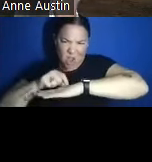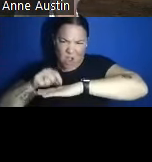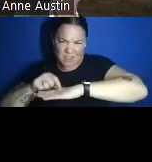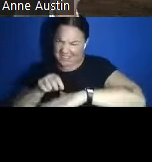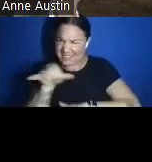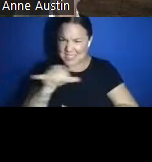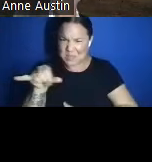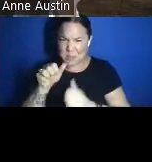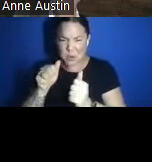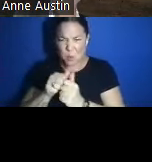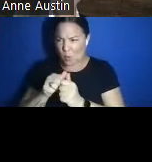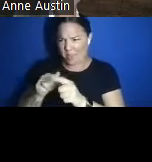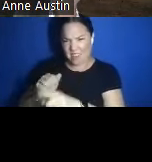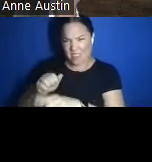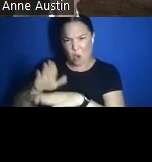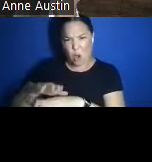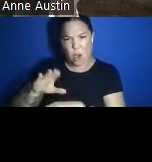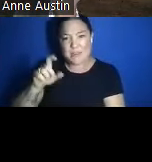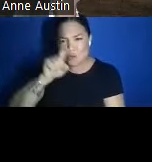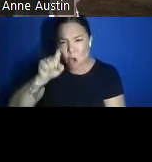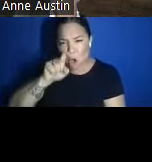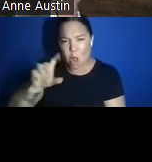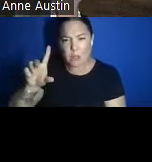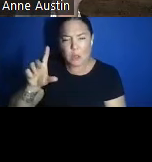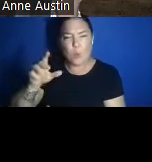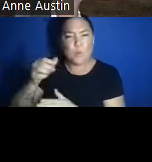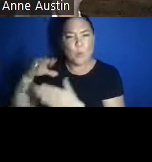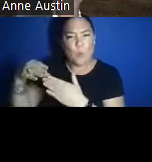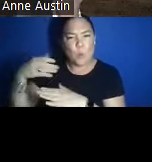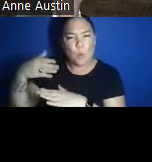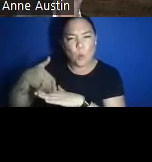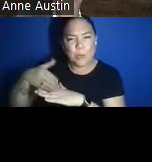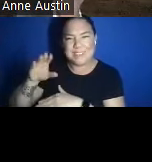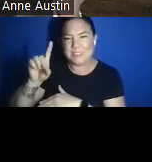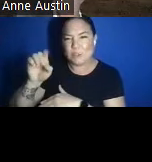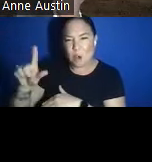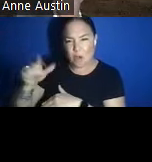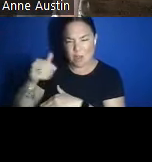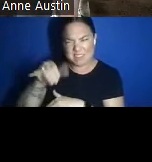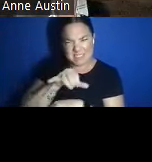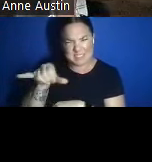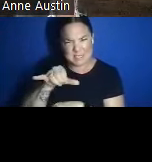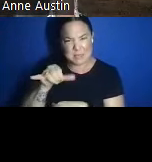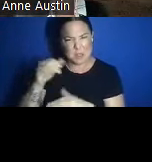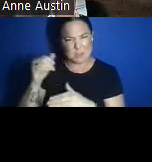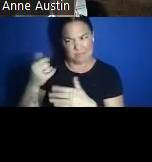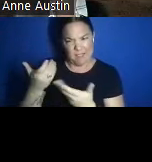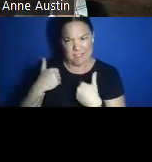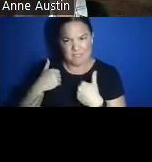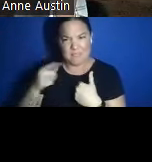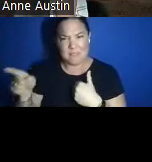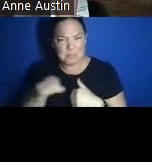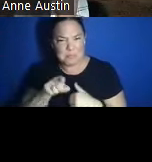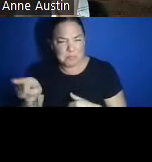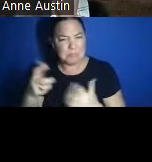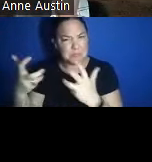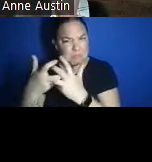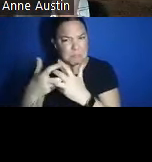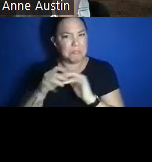dolls. So when we look at the evidence that we have from these different